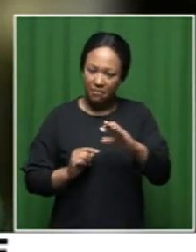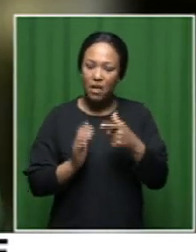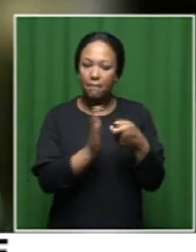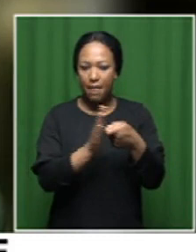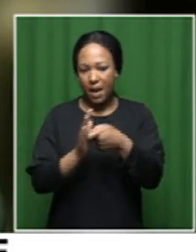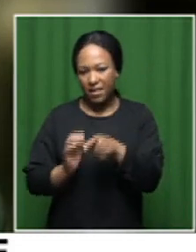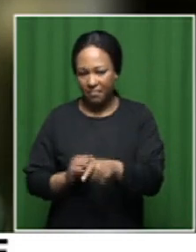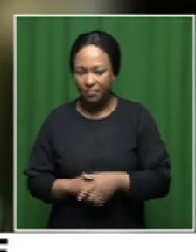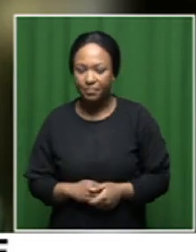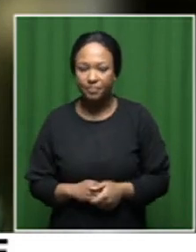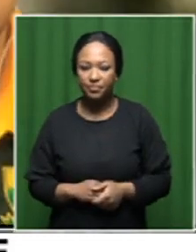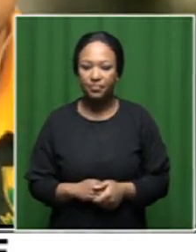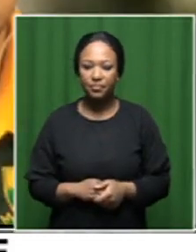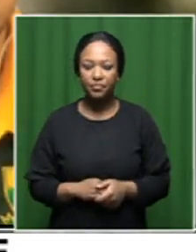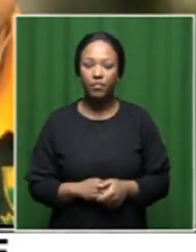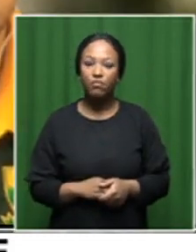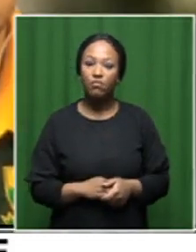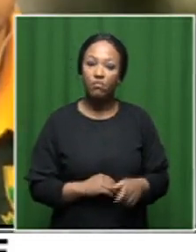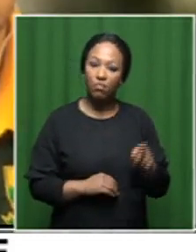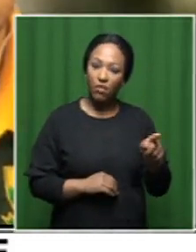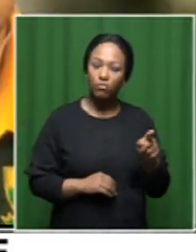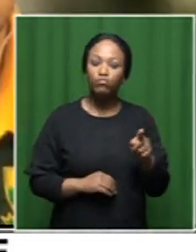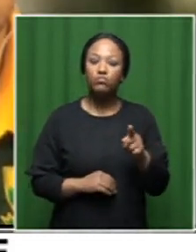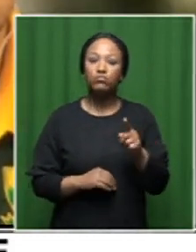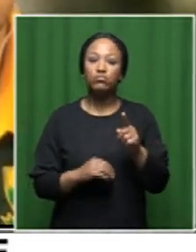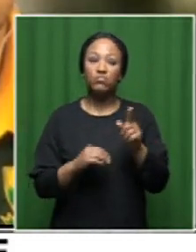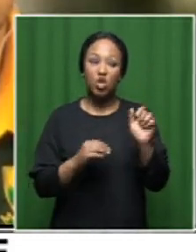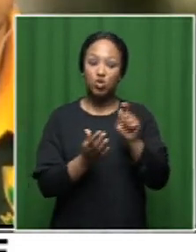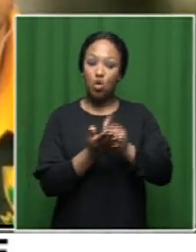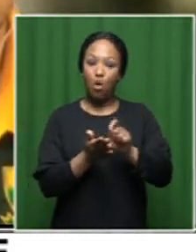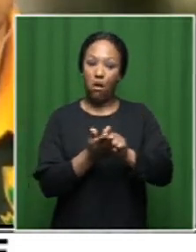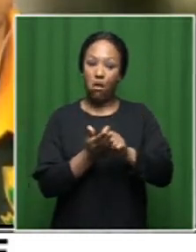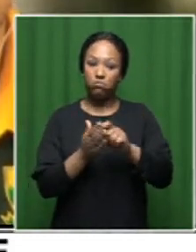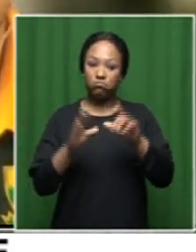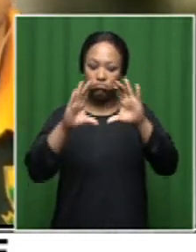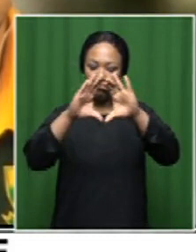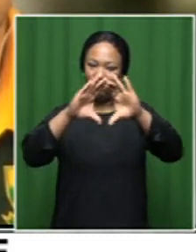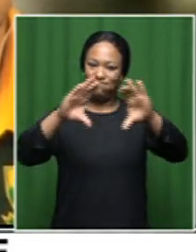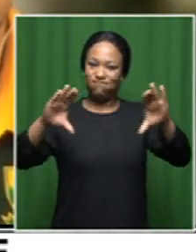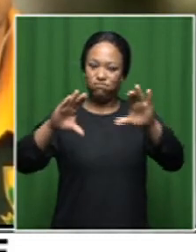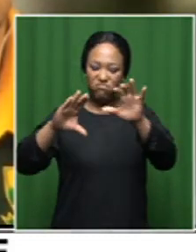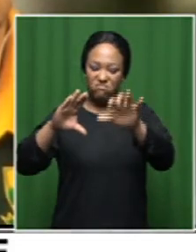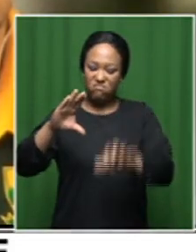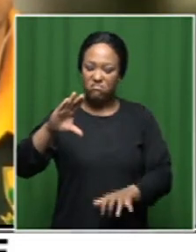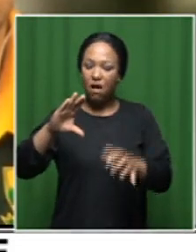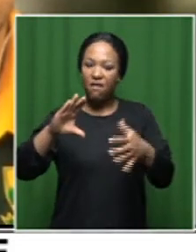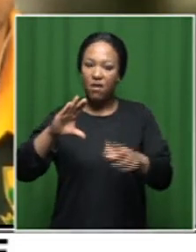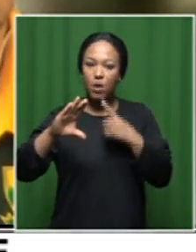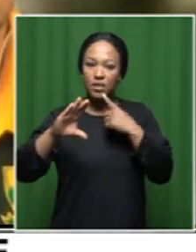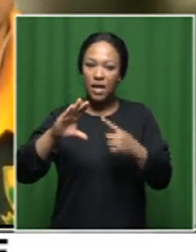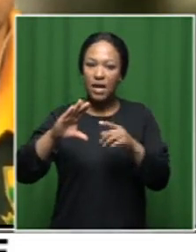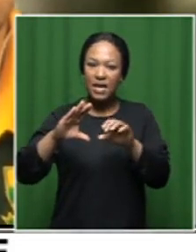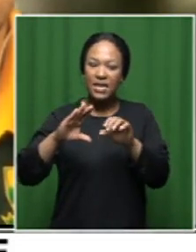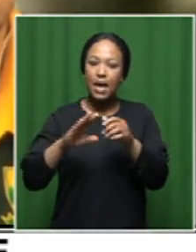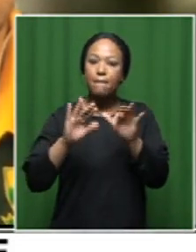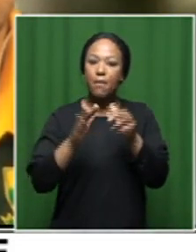market. Mm-hmm. Grant, in the article you share about 5 key selling points that sellers should be, focusing on to entice